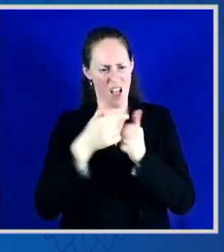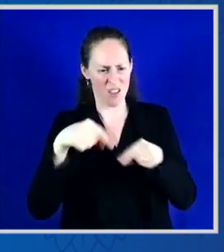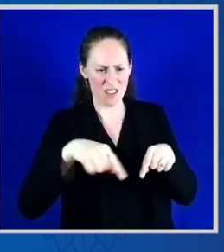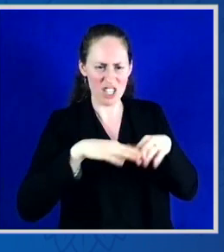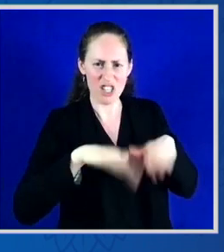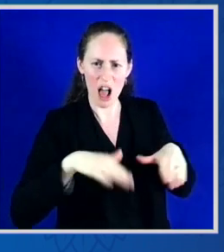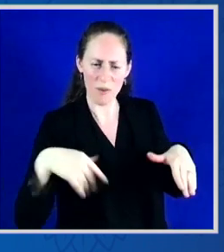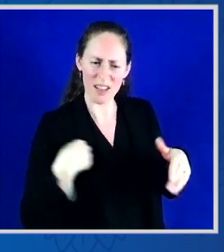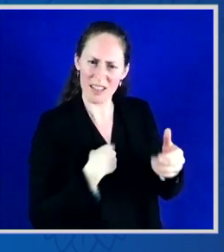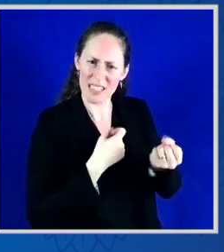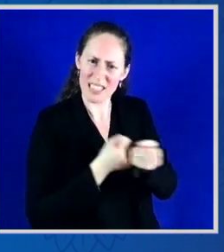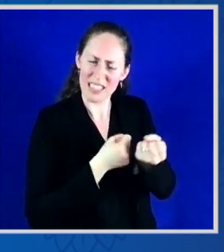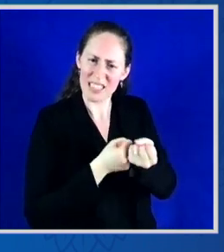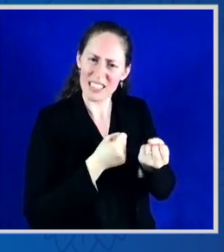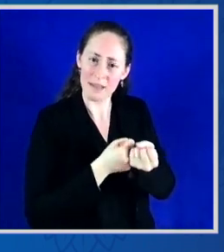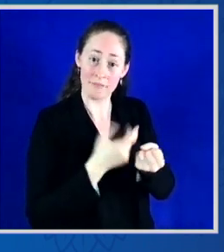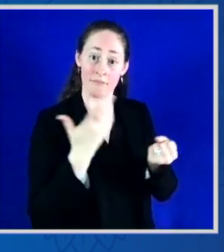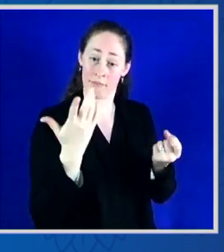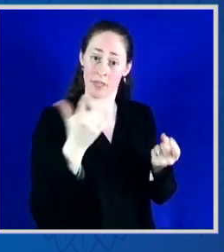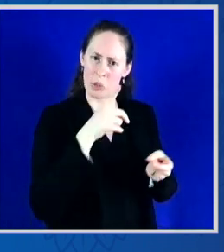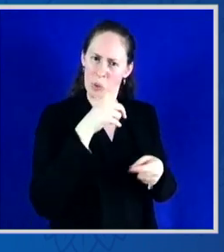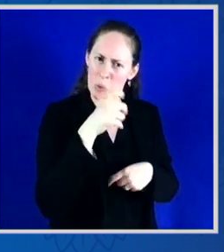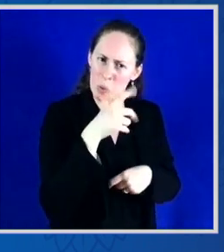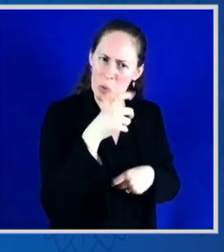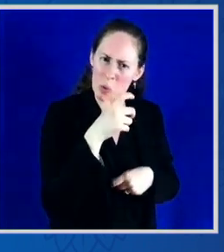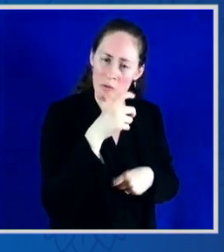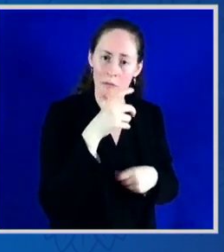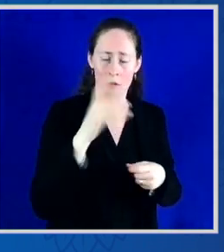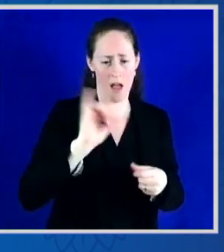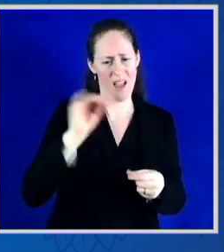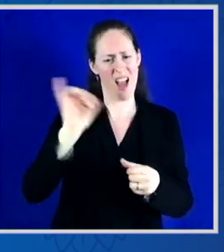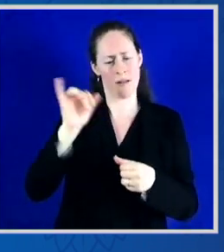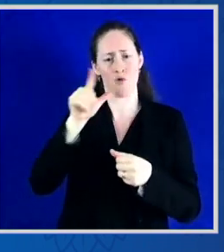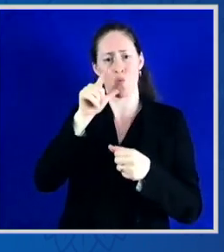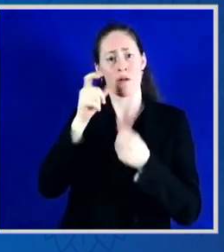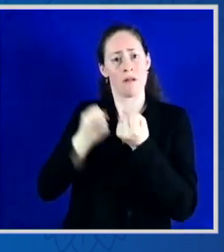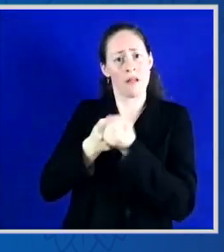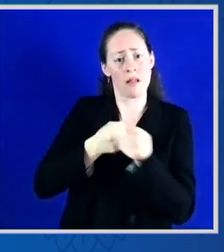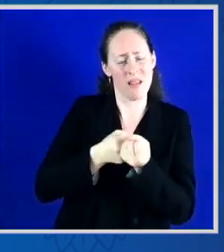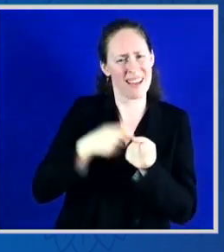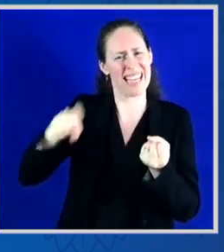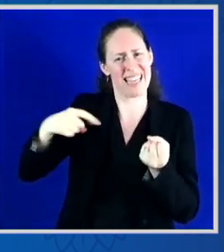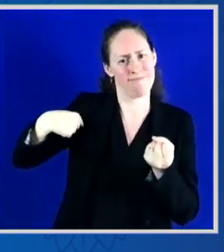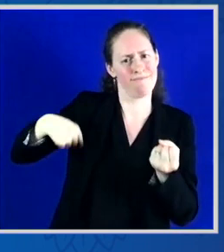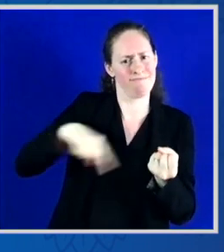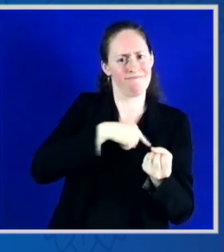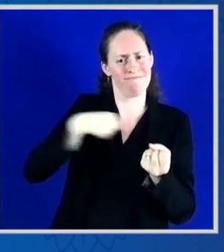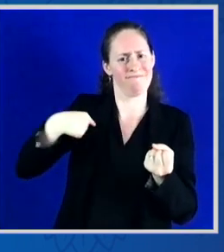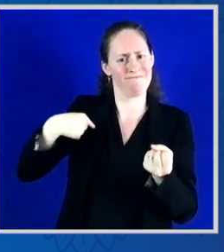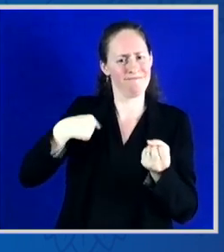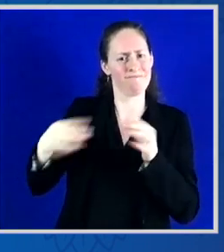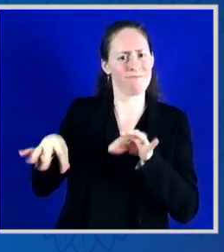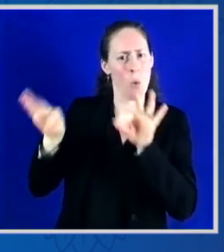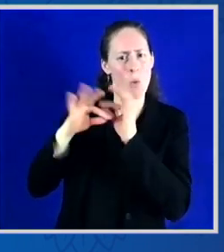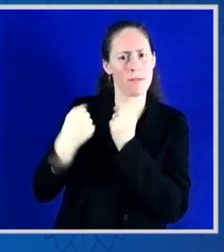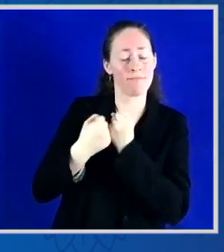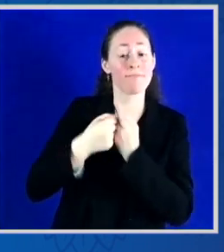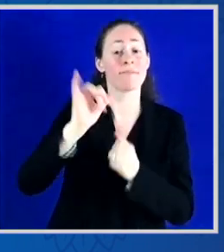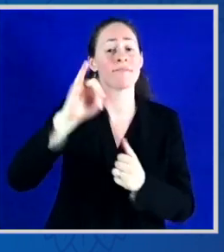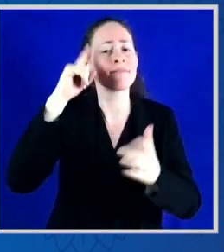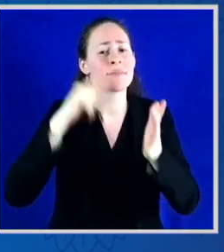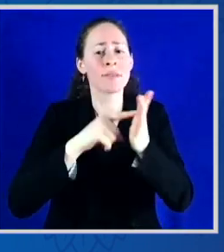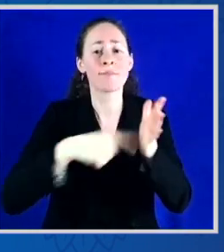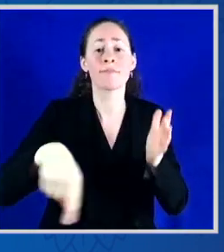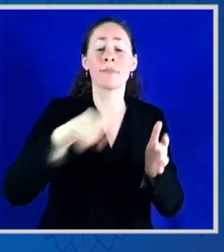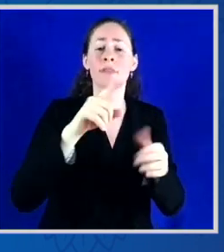young children are well supported. For the first time in my career, I can see that early childhood is not only achieving the spotlight